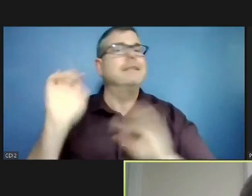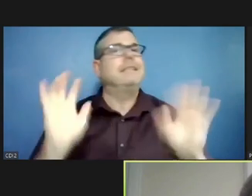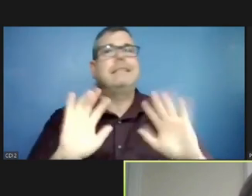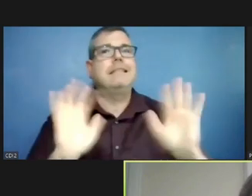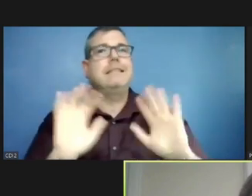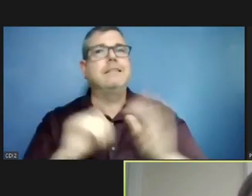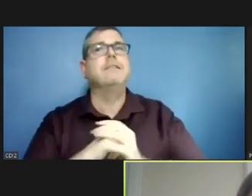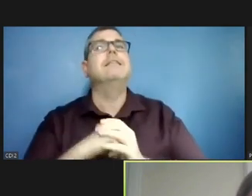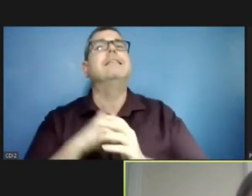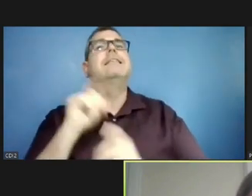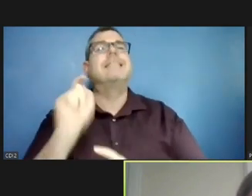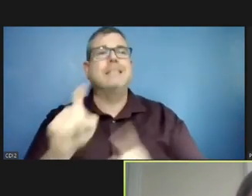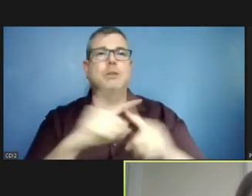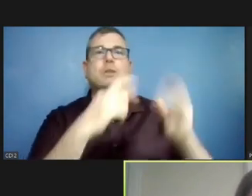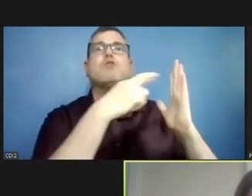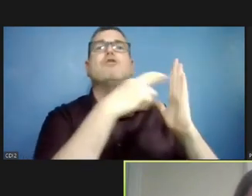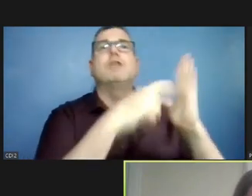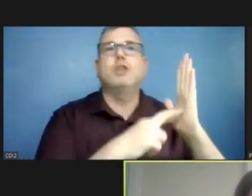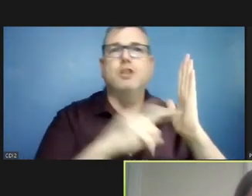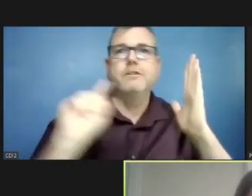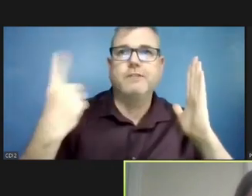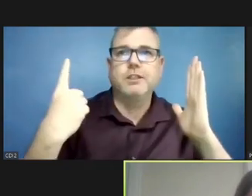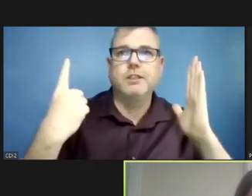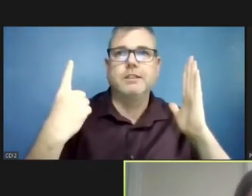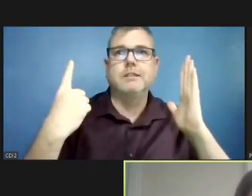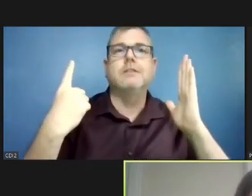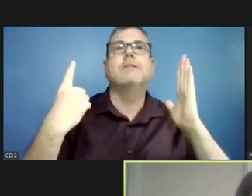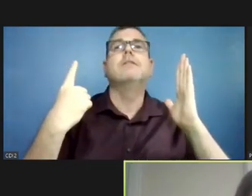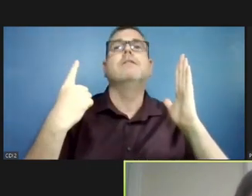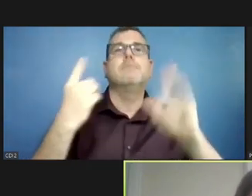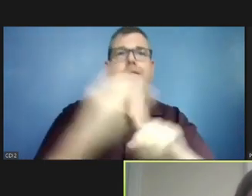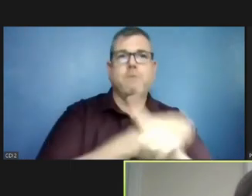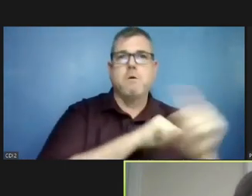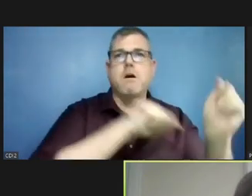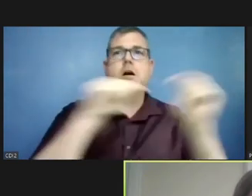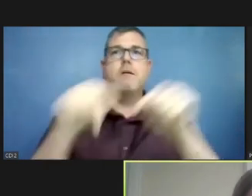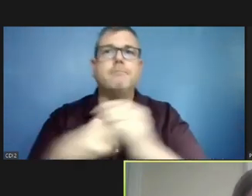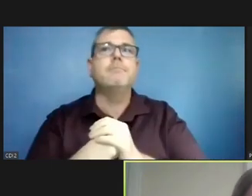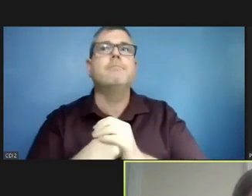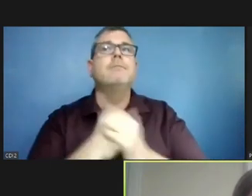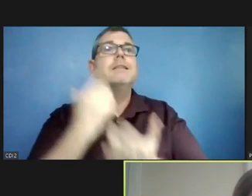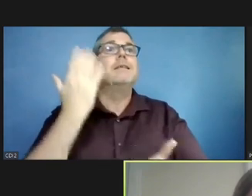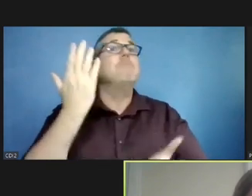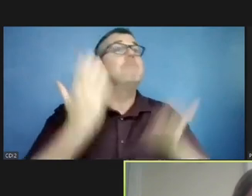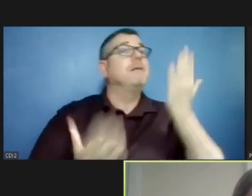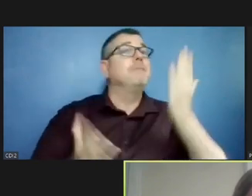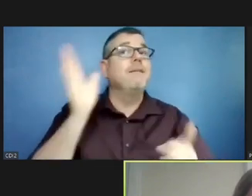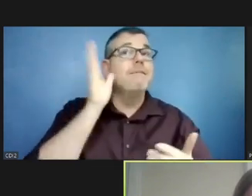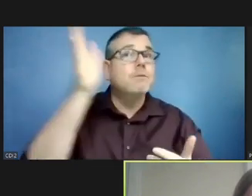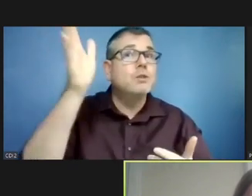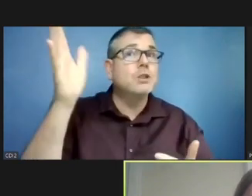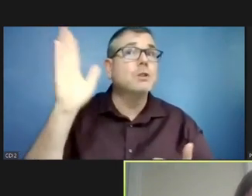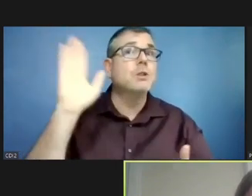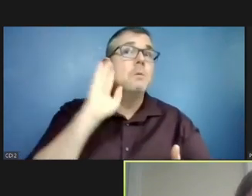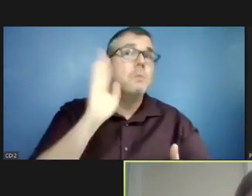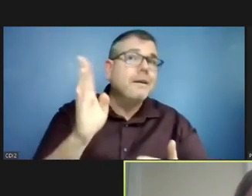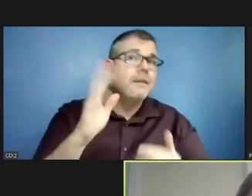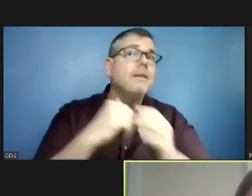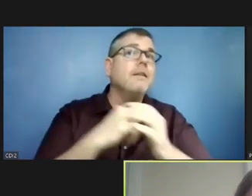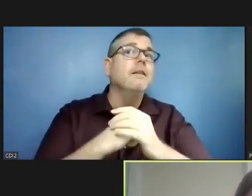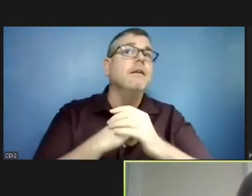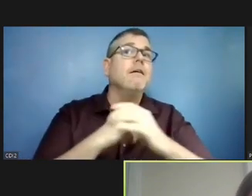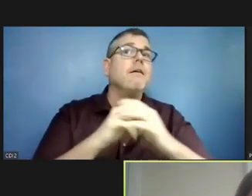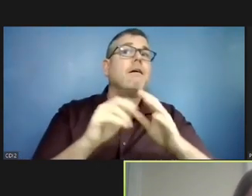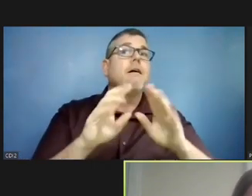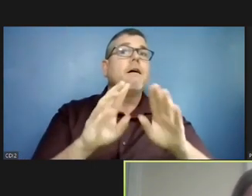up. But again, we're really prioritizing making sure this is equitable access, and we're still learning how to do it better. And again, this is why having this meeting early